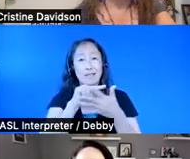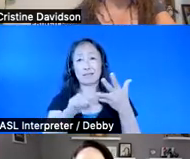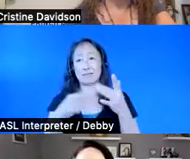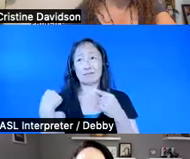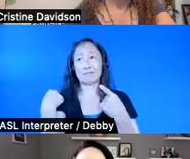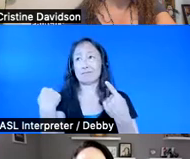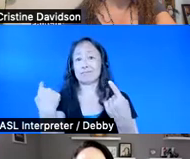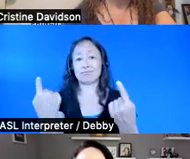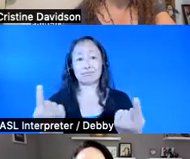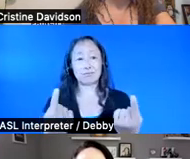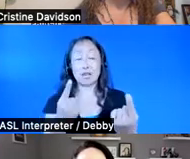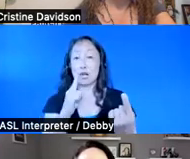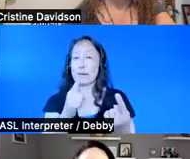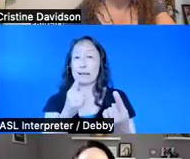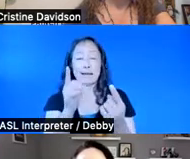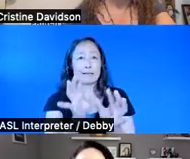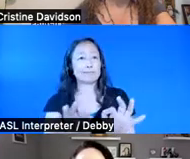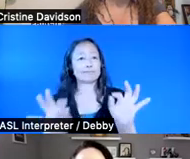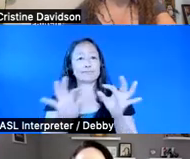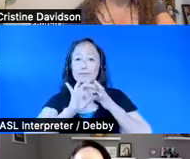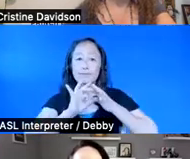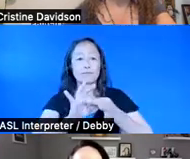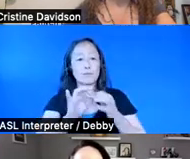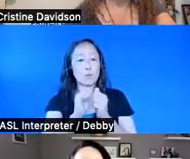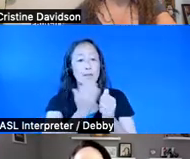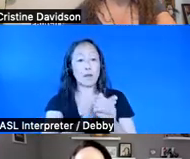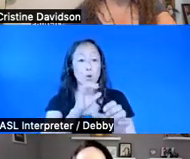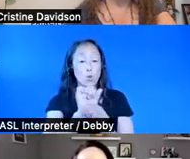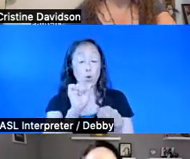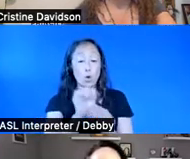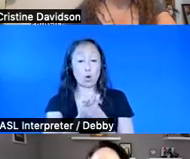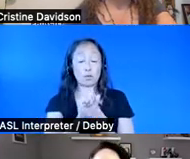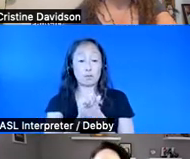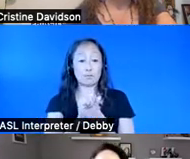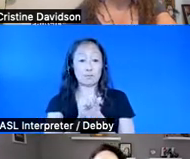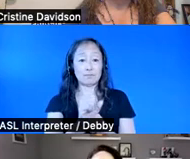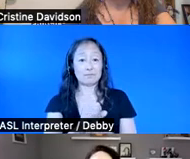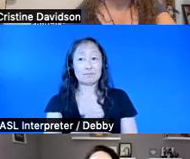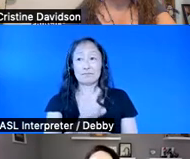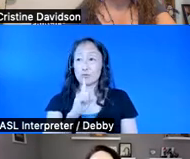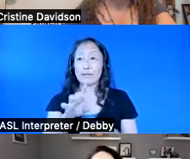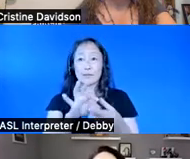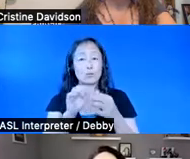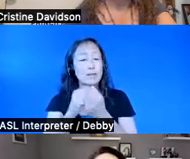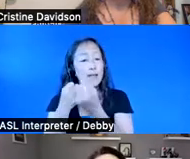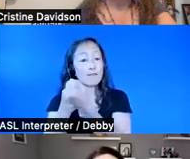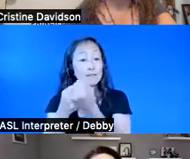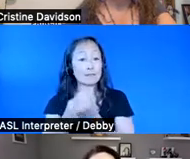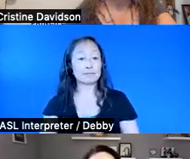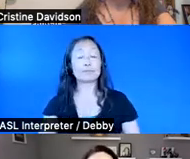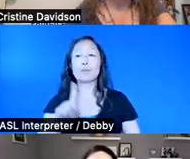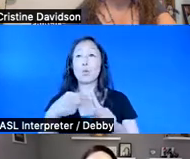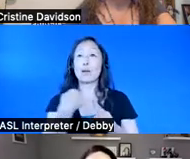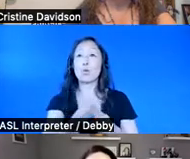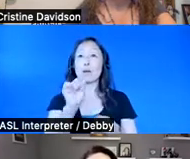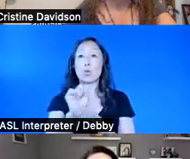are so incredibly relevant to the work that we do, to the work in advocacy. When we're working with victims, we want